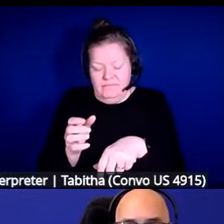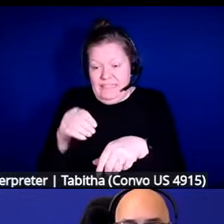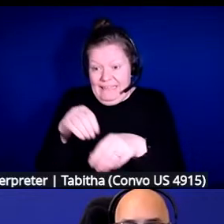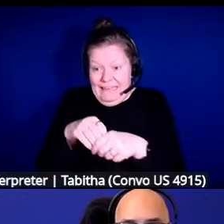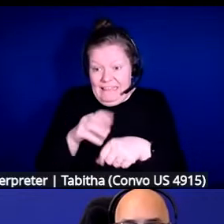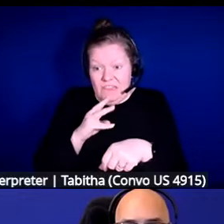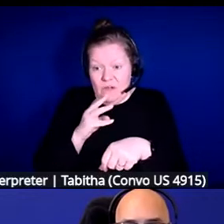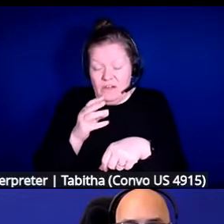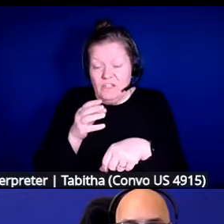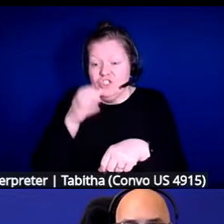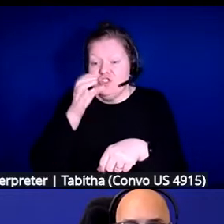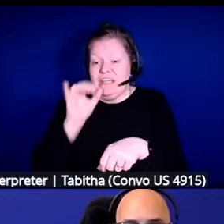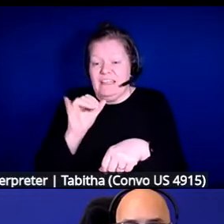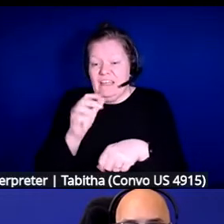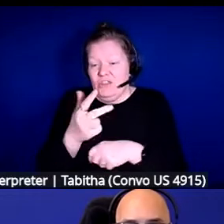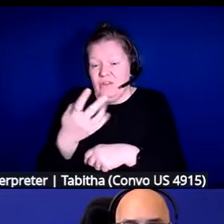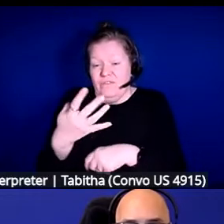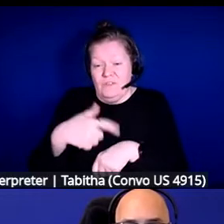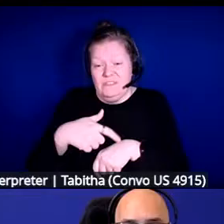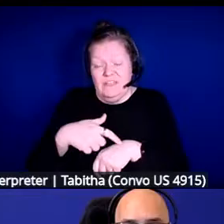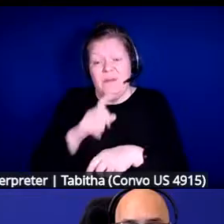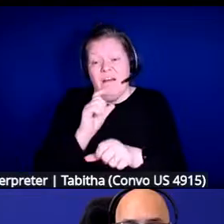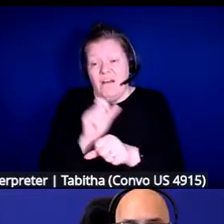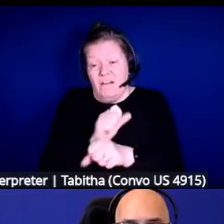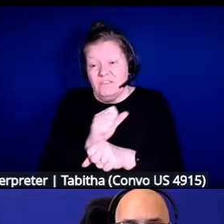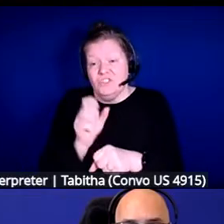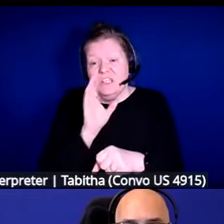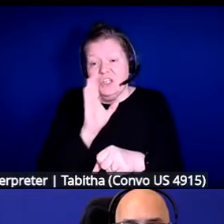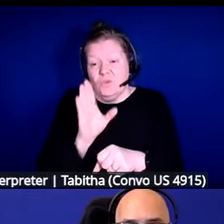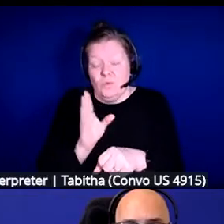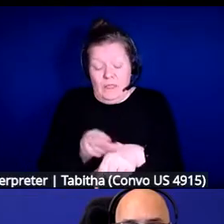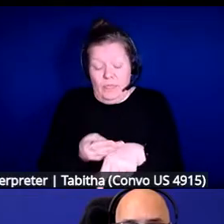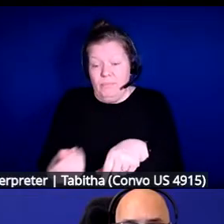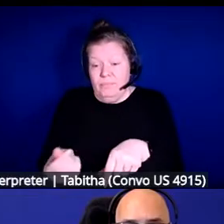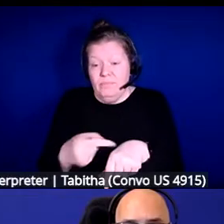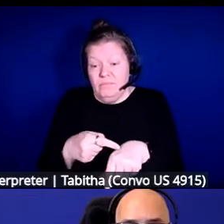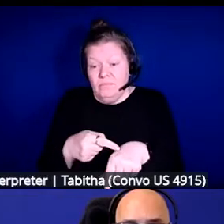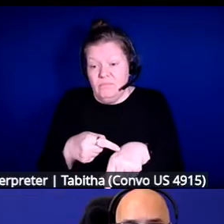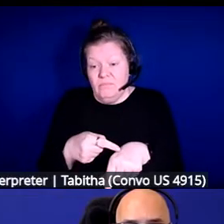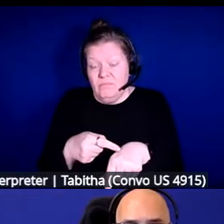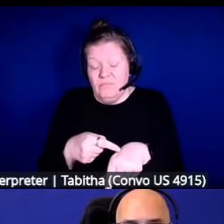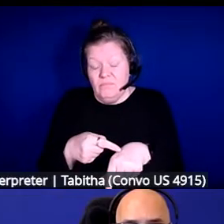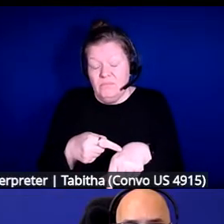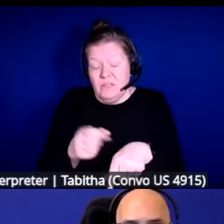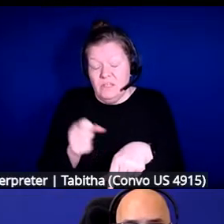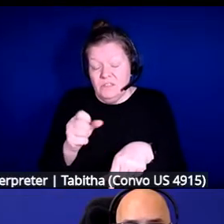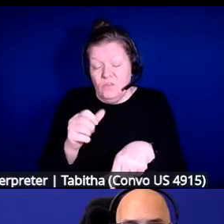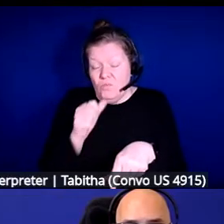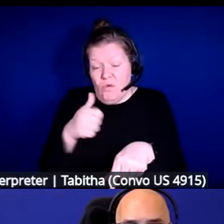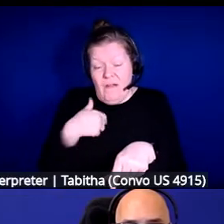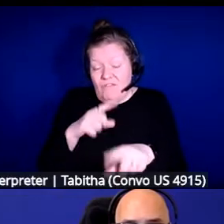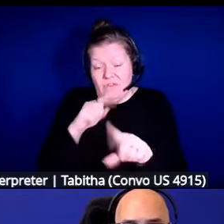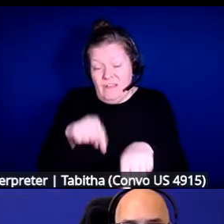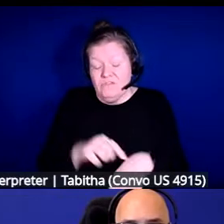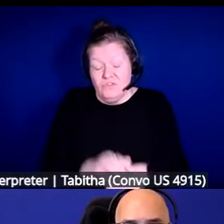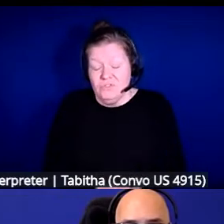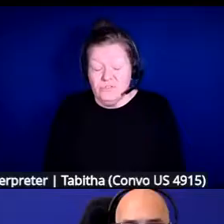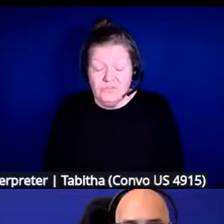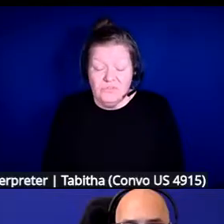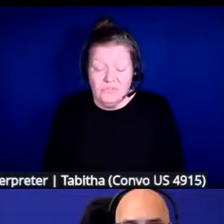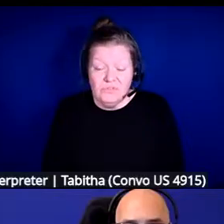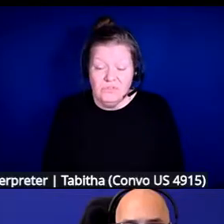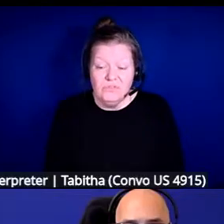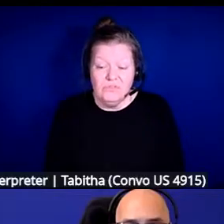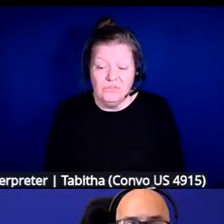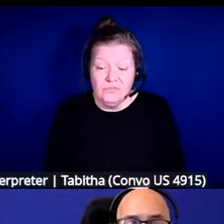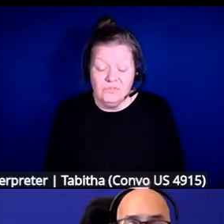water, and you drink it like 3 or 4 times, it'll actually nullify it. So you won't have Nice. any reaction.